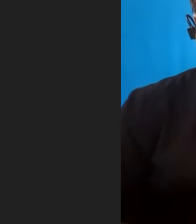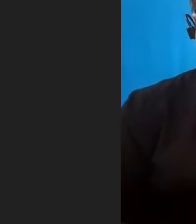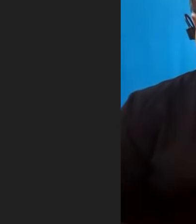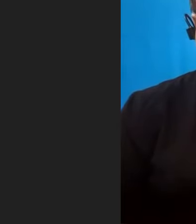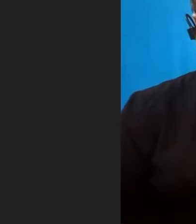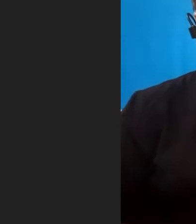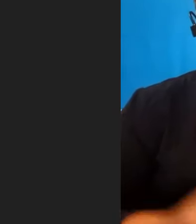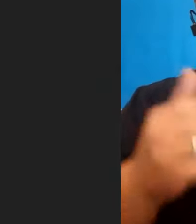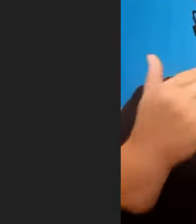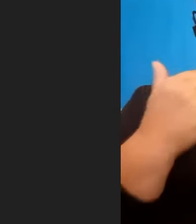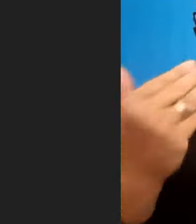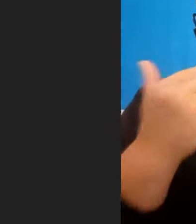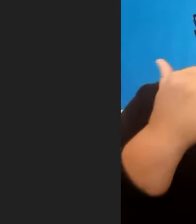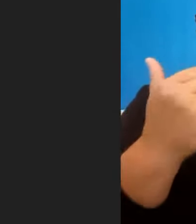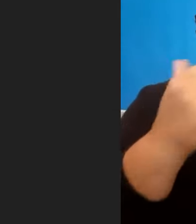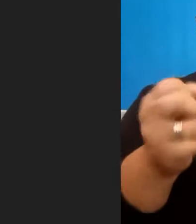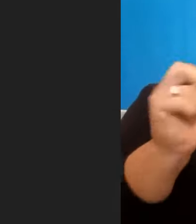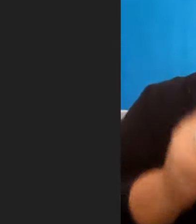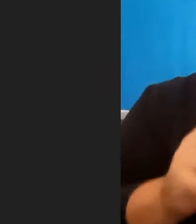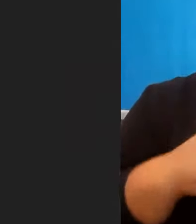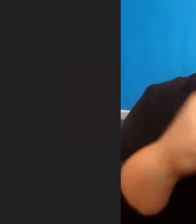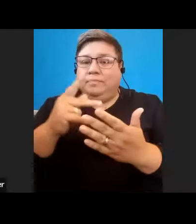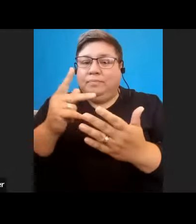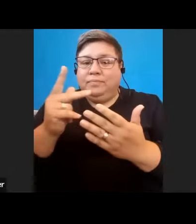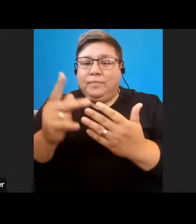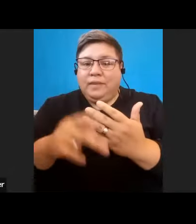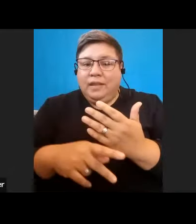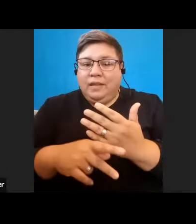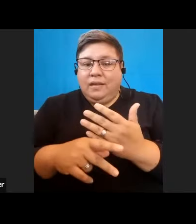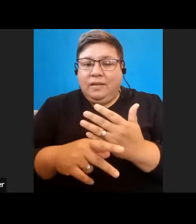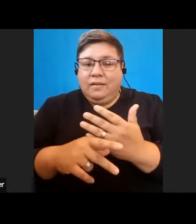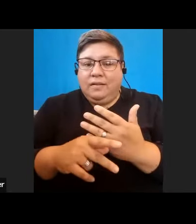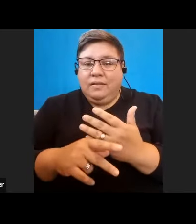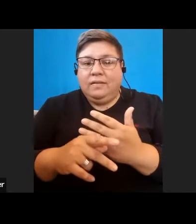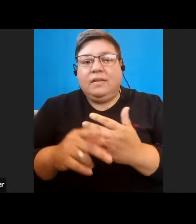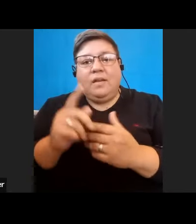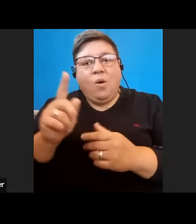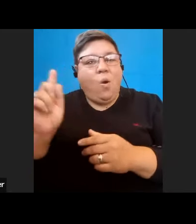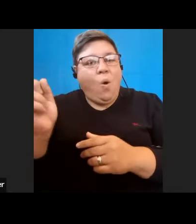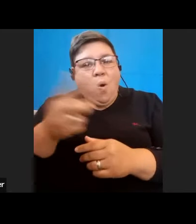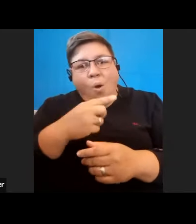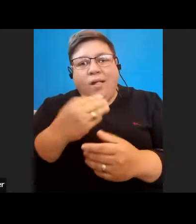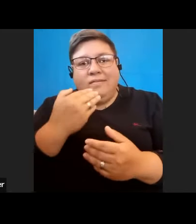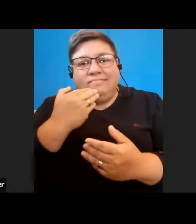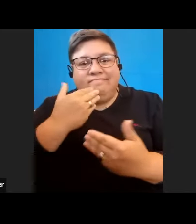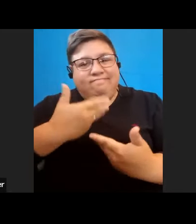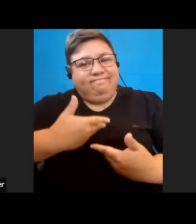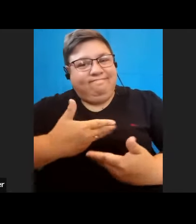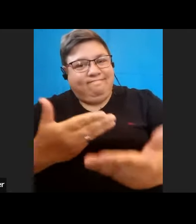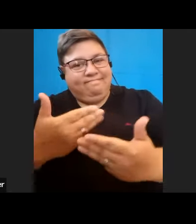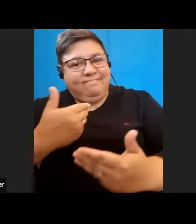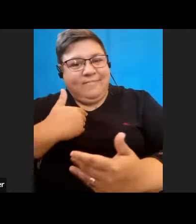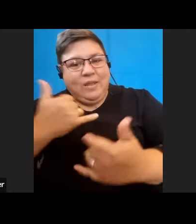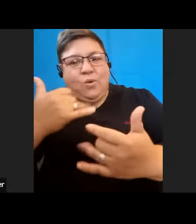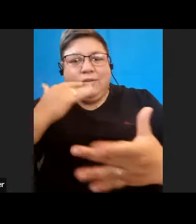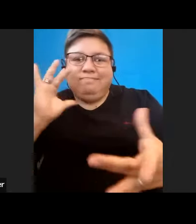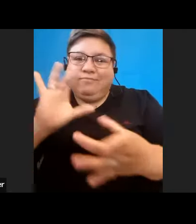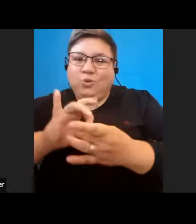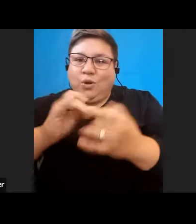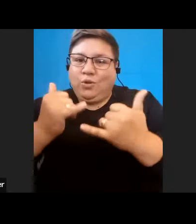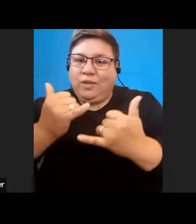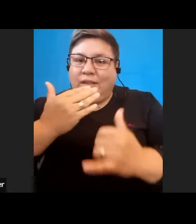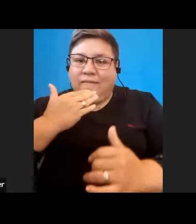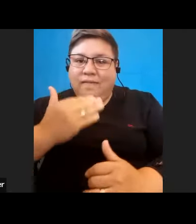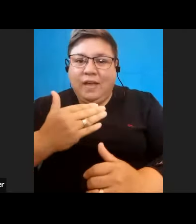Thank you, Program Director, and thank you to the traders and everybody who has joined us today. Firstly, I want